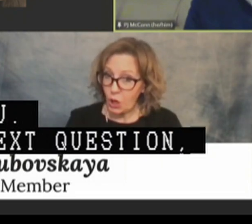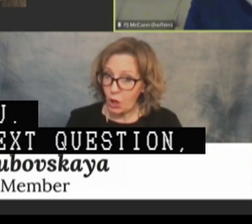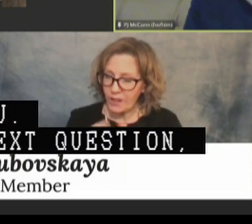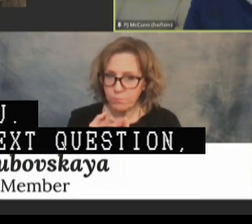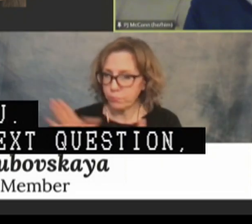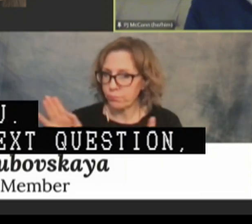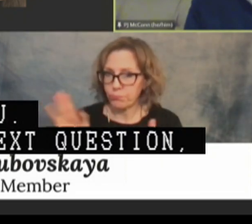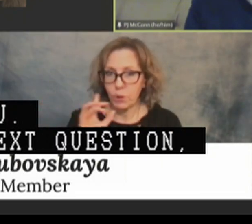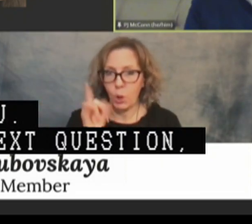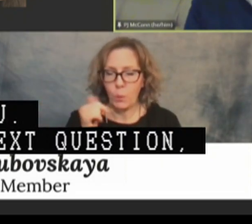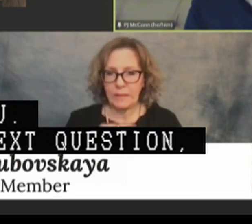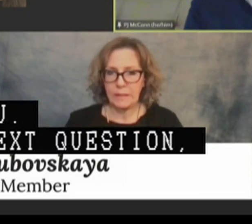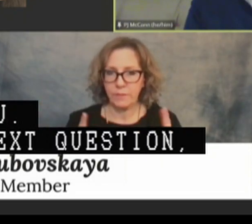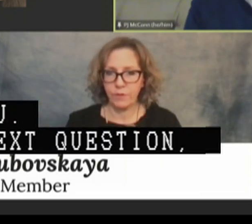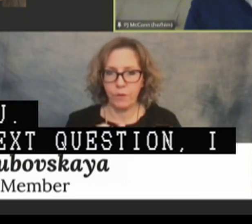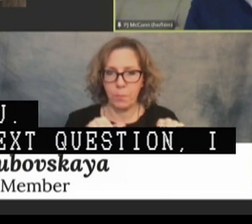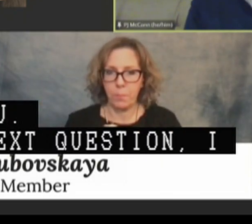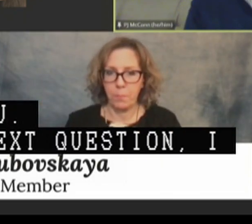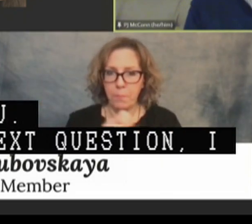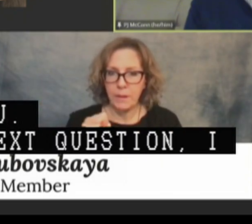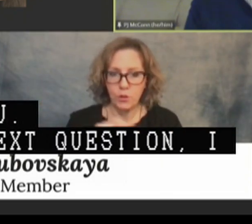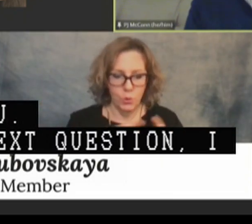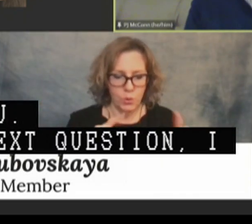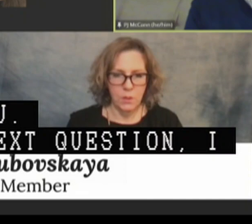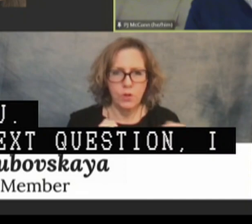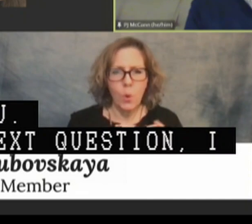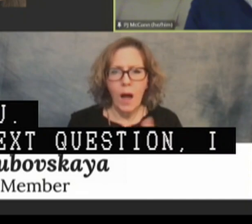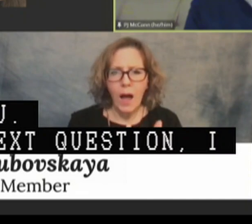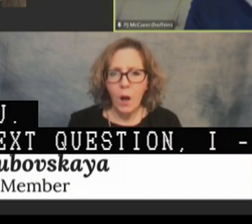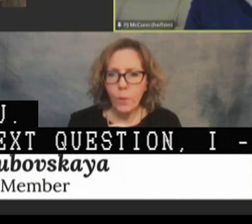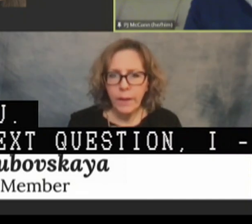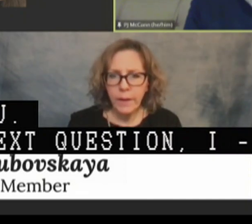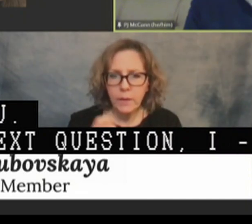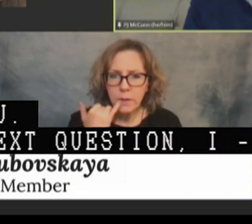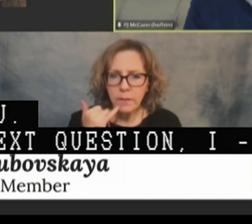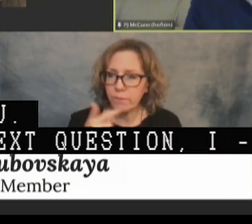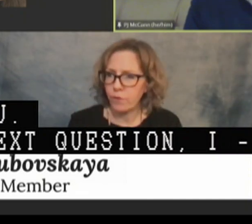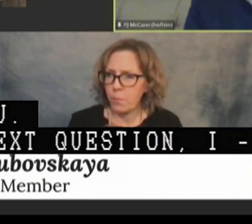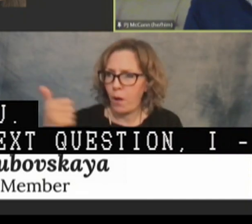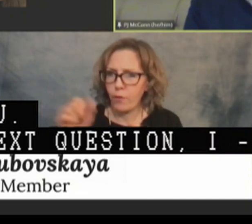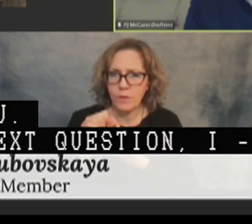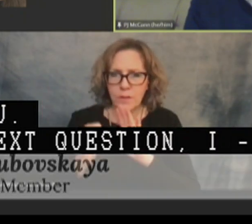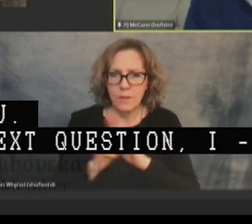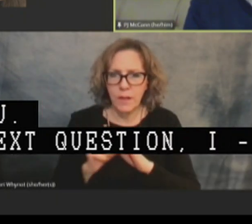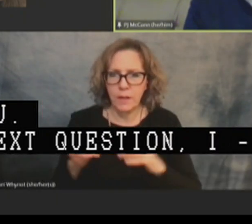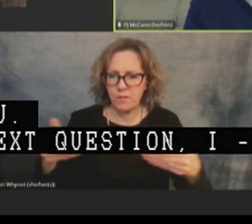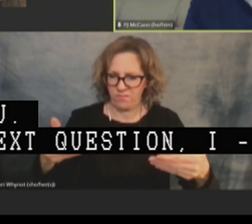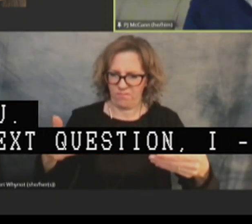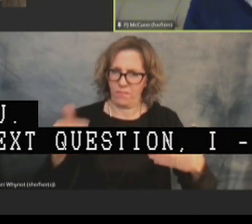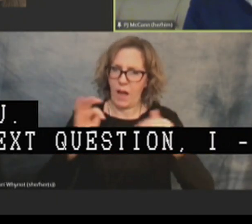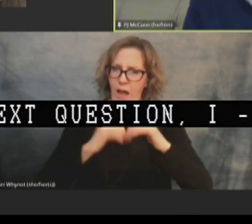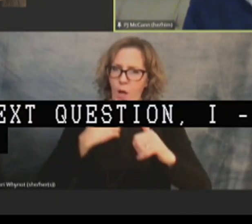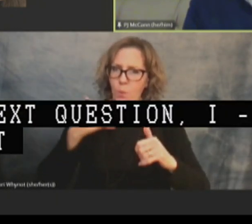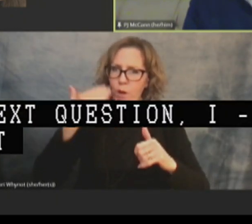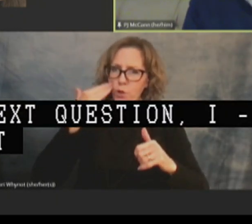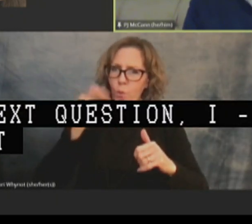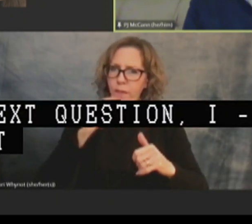you do? Like, is it like, does it just matter that you say the vaccine card, or I want to know what happens? Yeah.